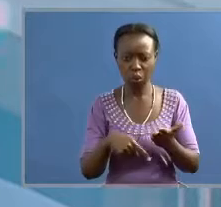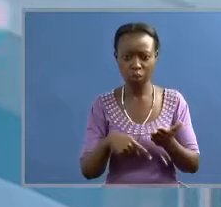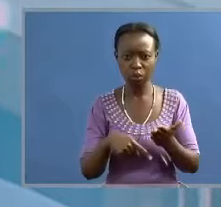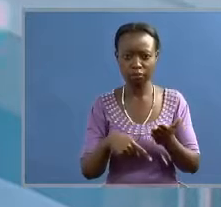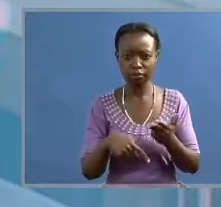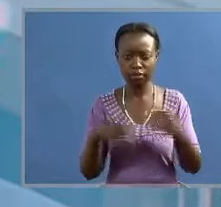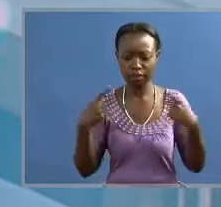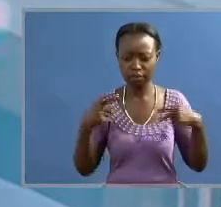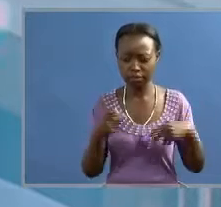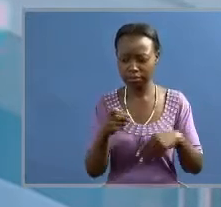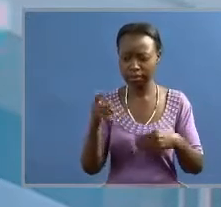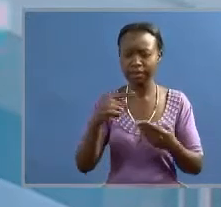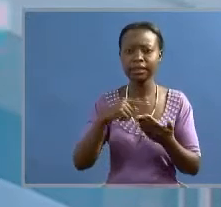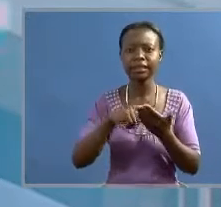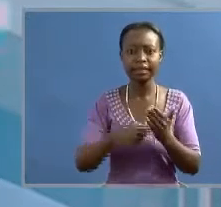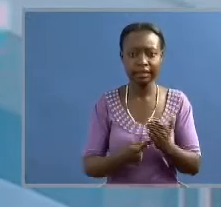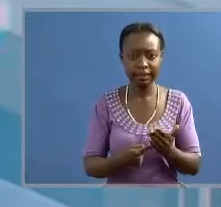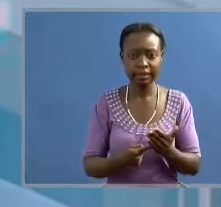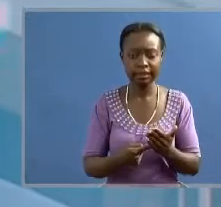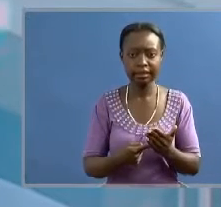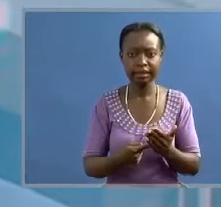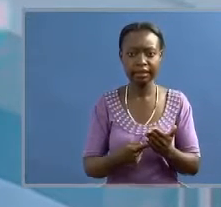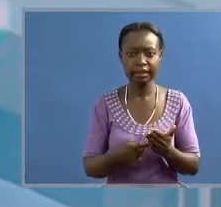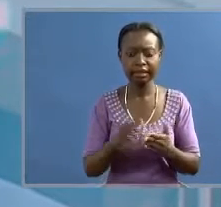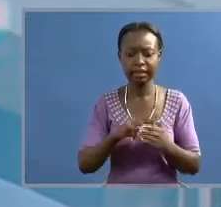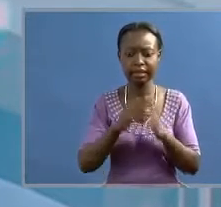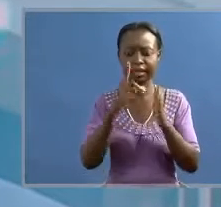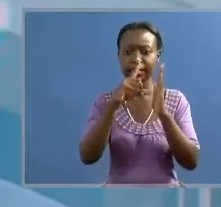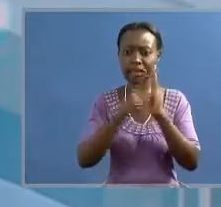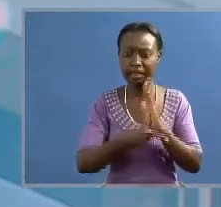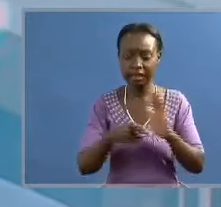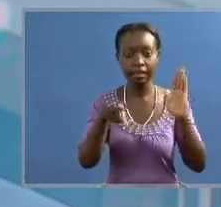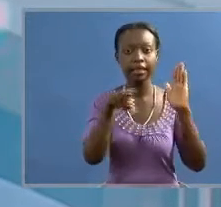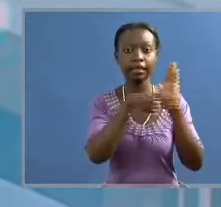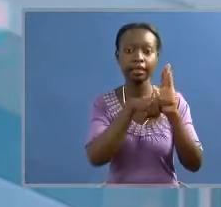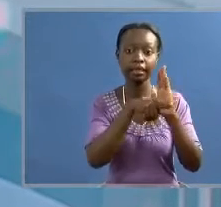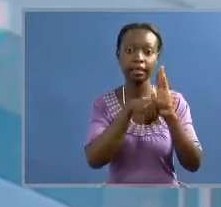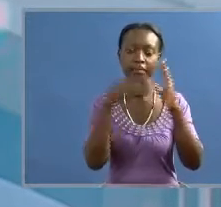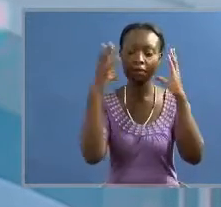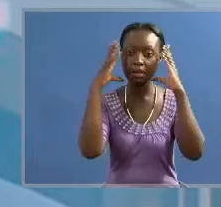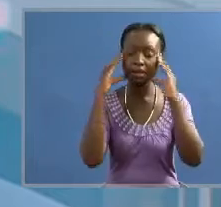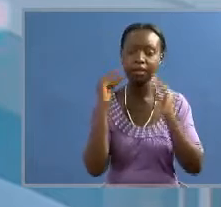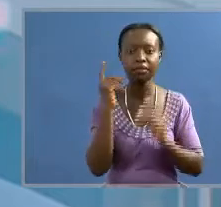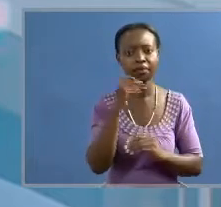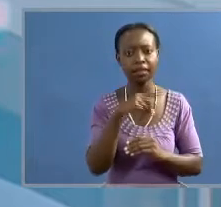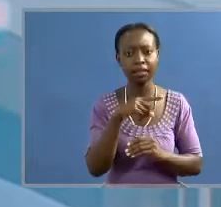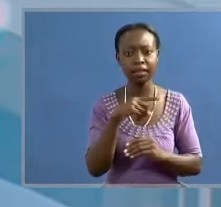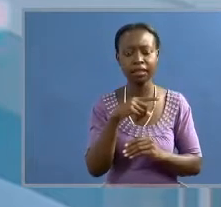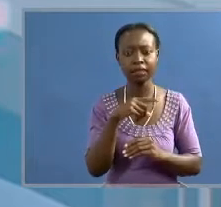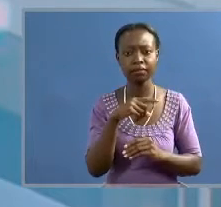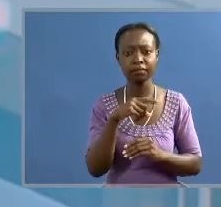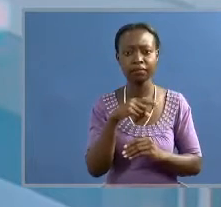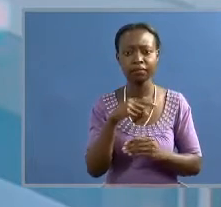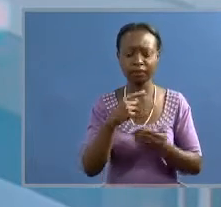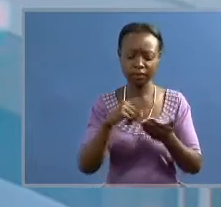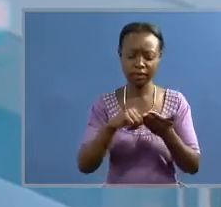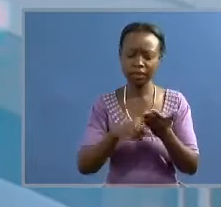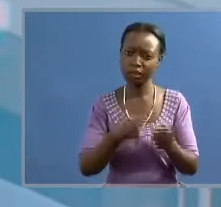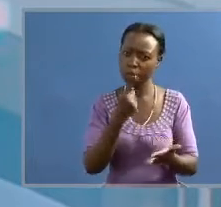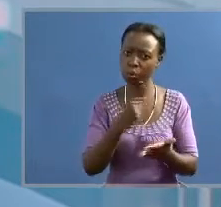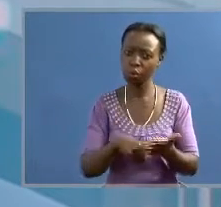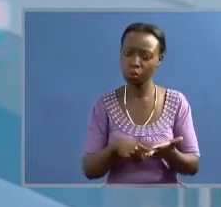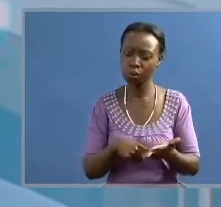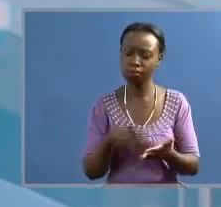treated and they were actually declared to be negative? What would be treated in this